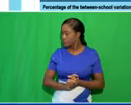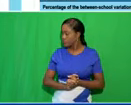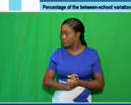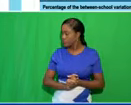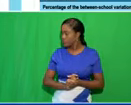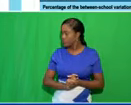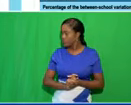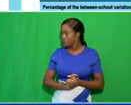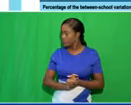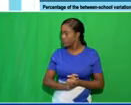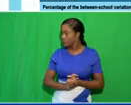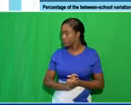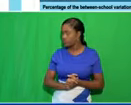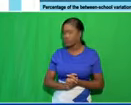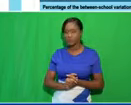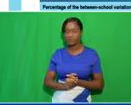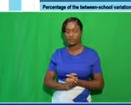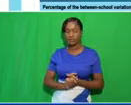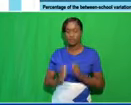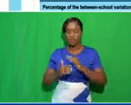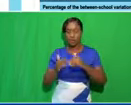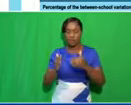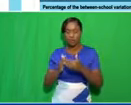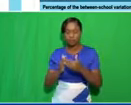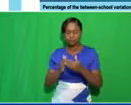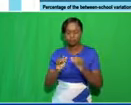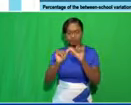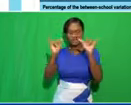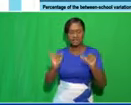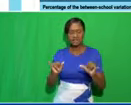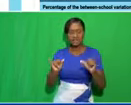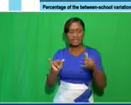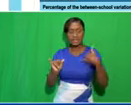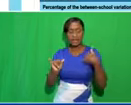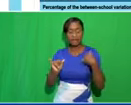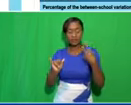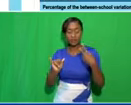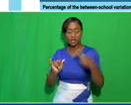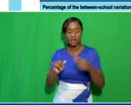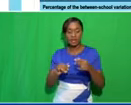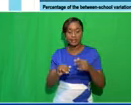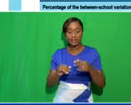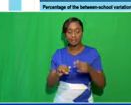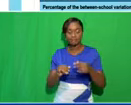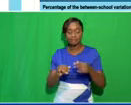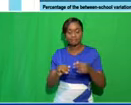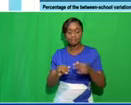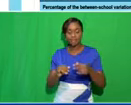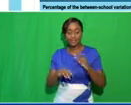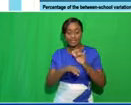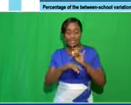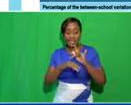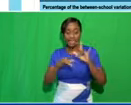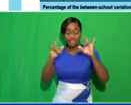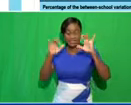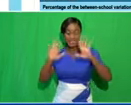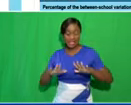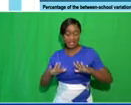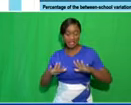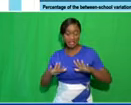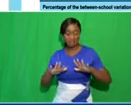are distinguished by two factors. Either they have a early selection, that is,